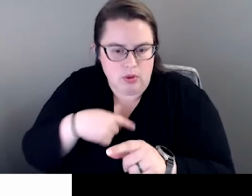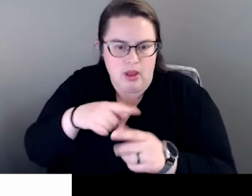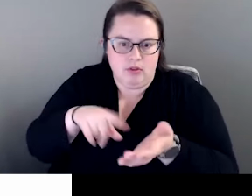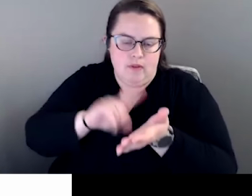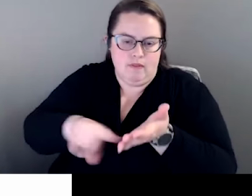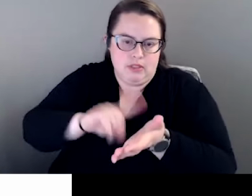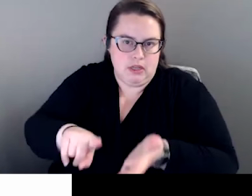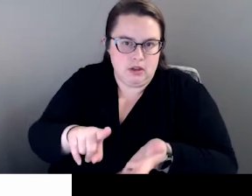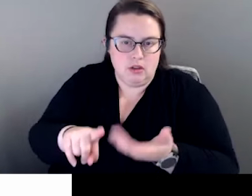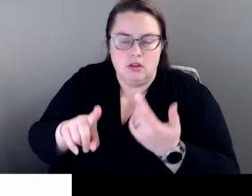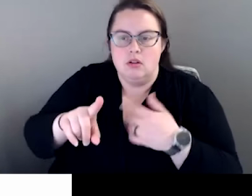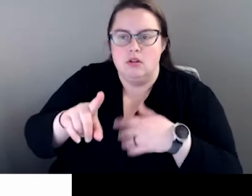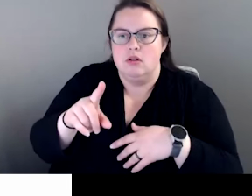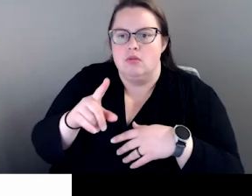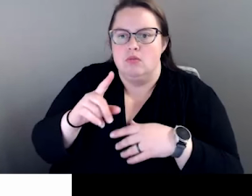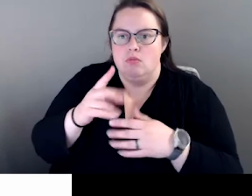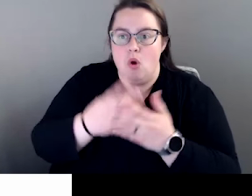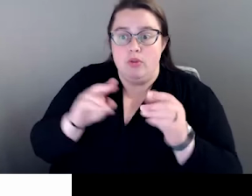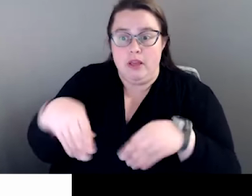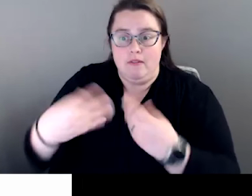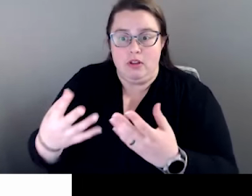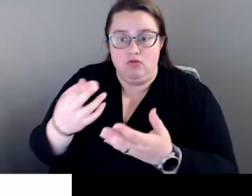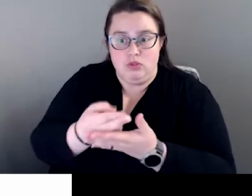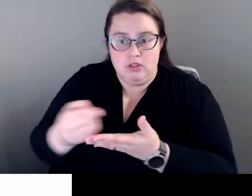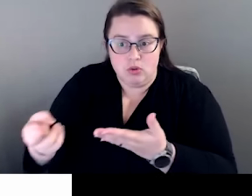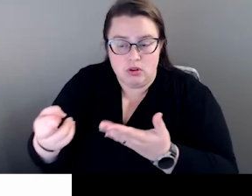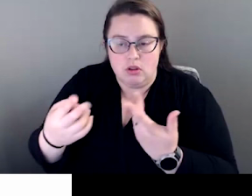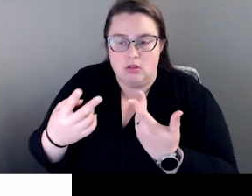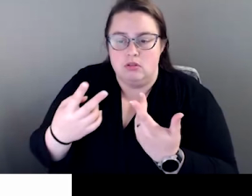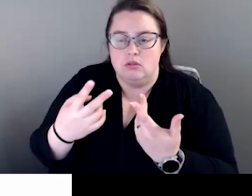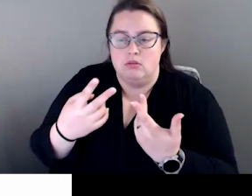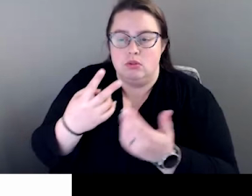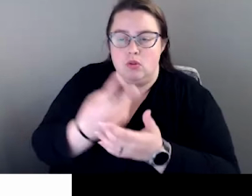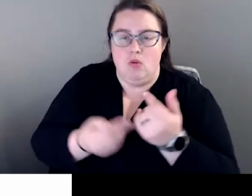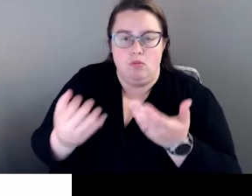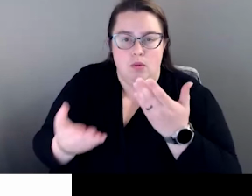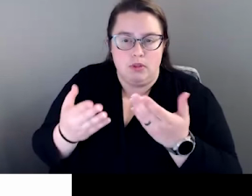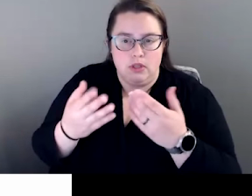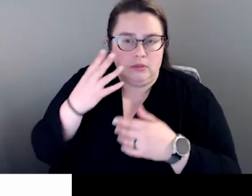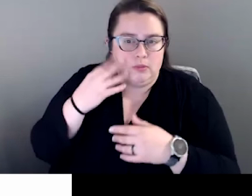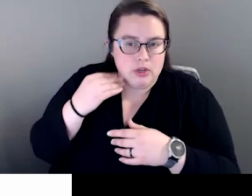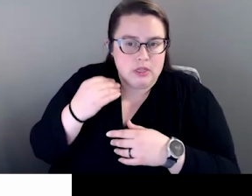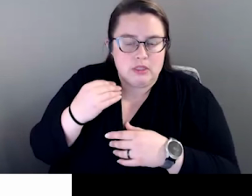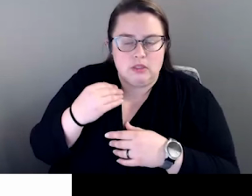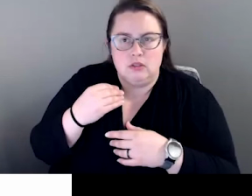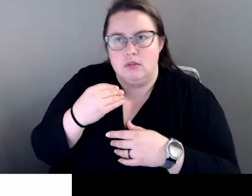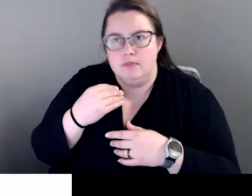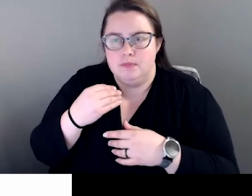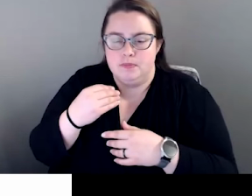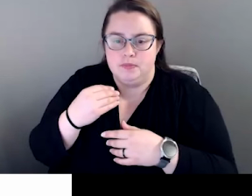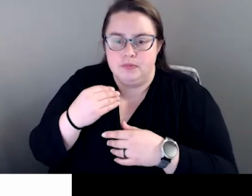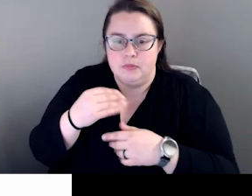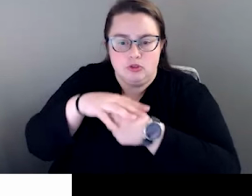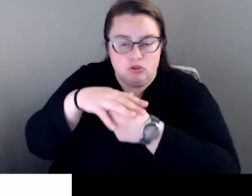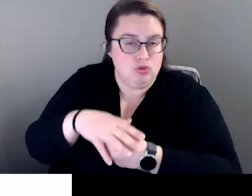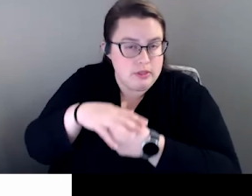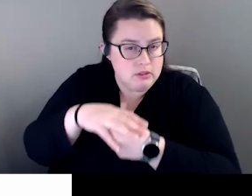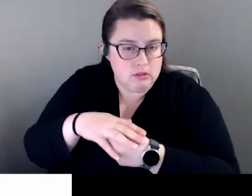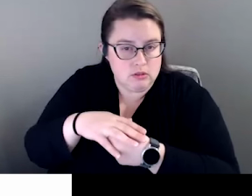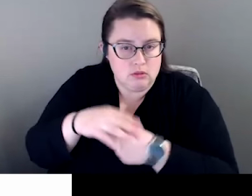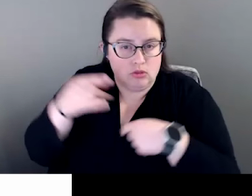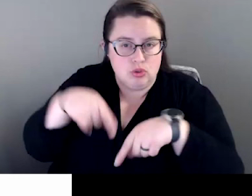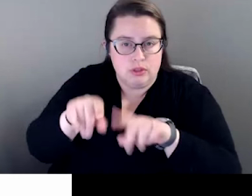both given resources because, you know, they're both probably gonna experience, some kind of, stress over the situation